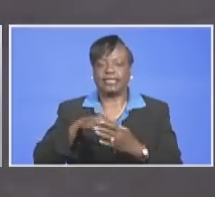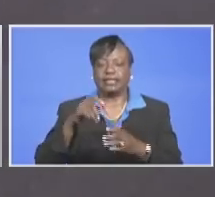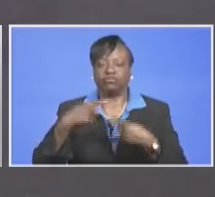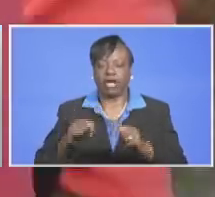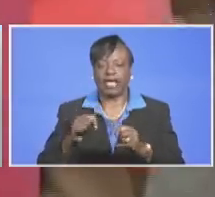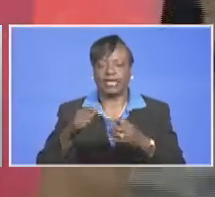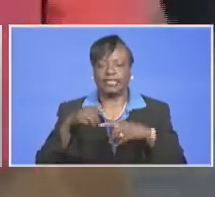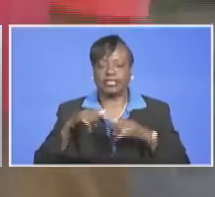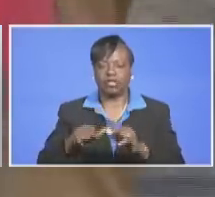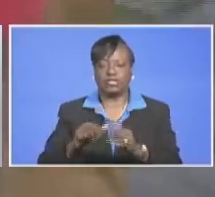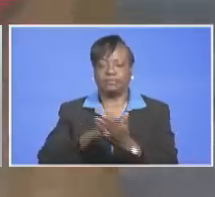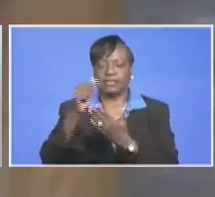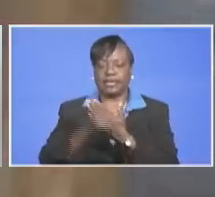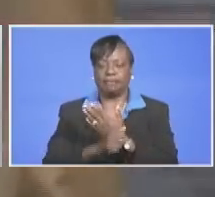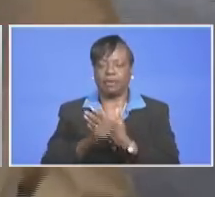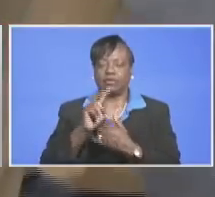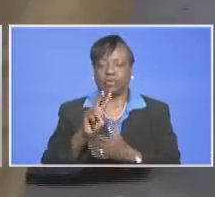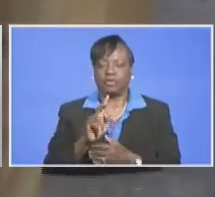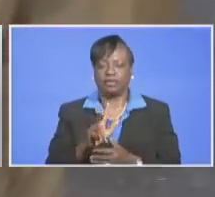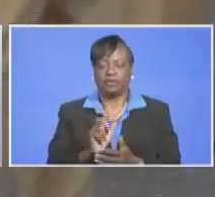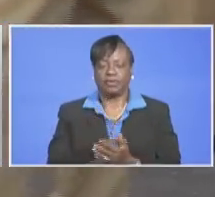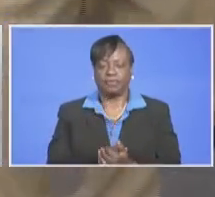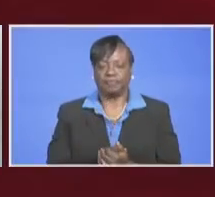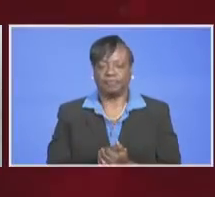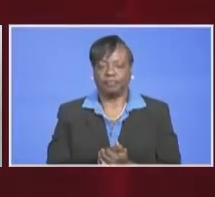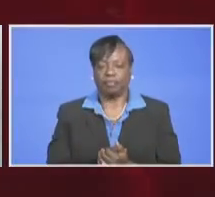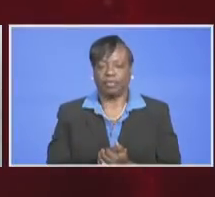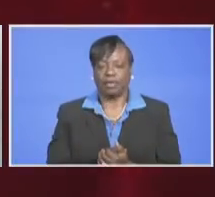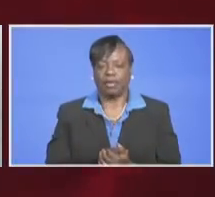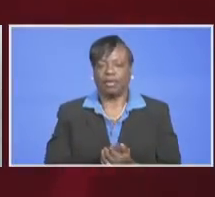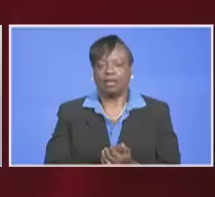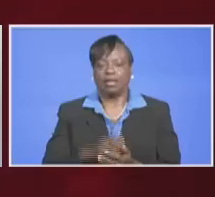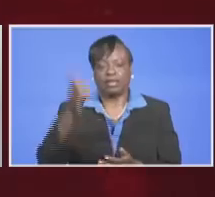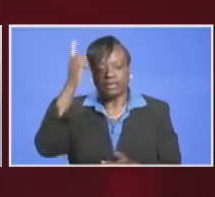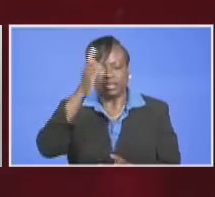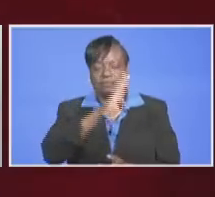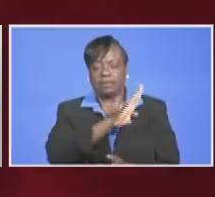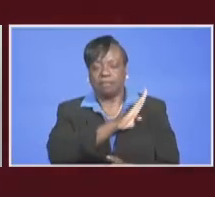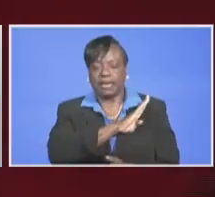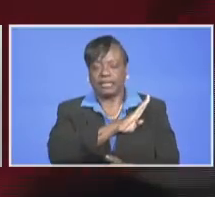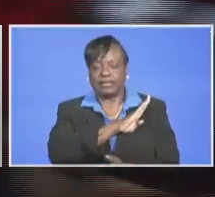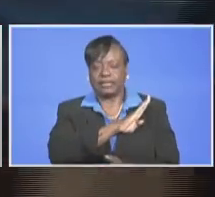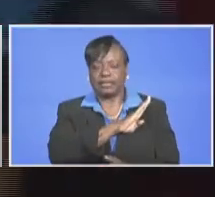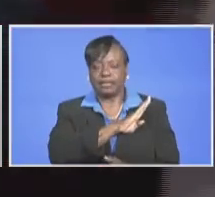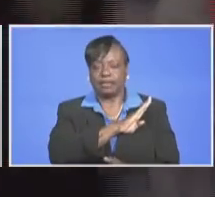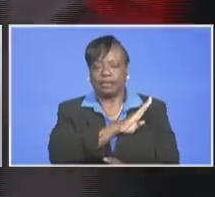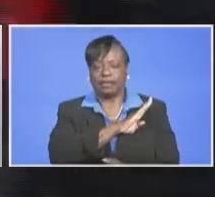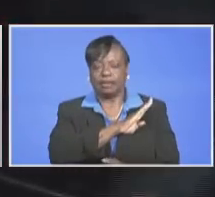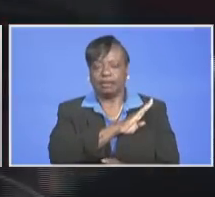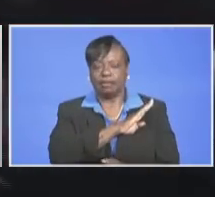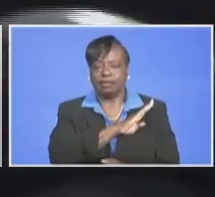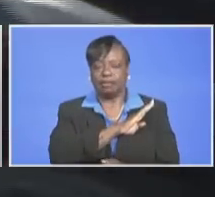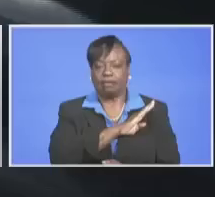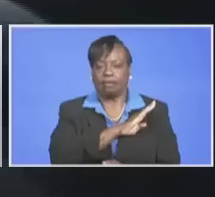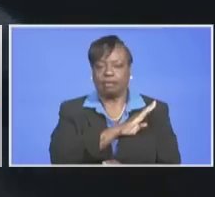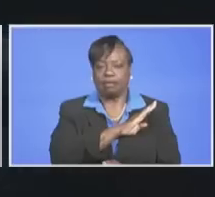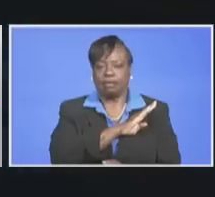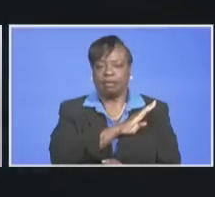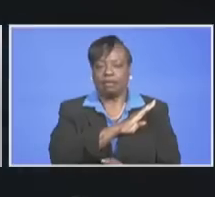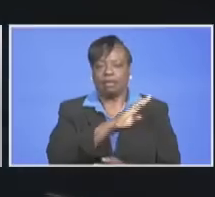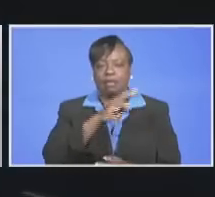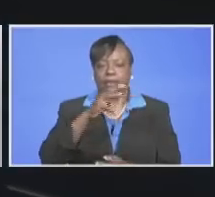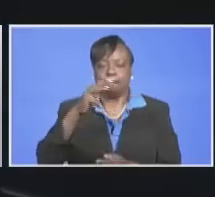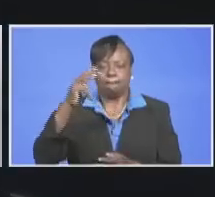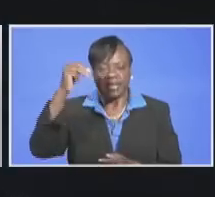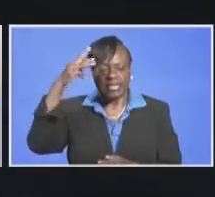3rd. Minister of Works, the Honorable Desmond Bannister, clarifying the government's plans to develop Munnings Drive following a deadly